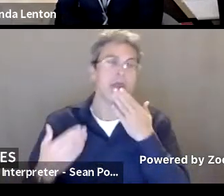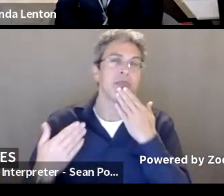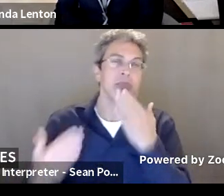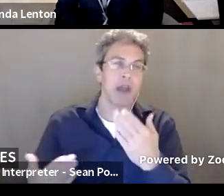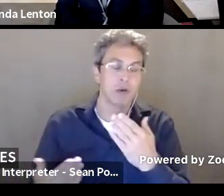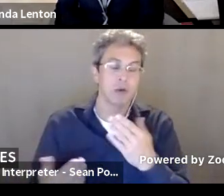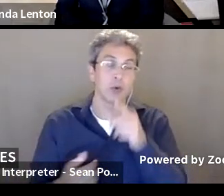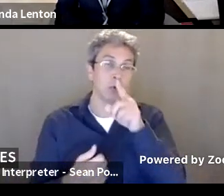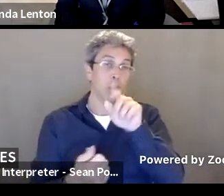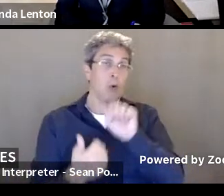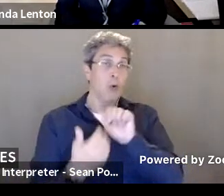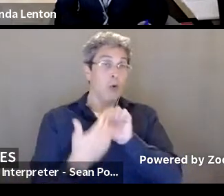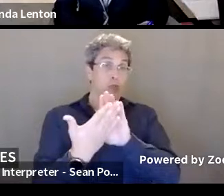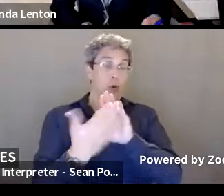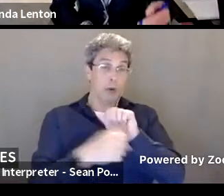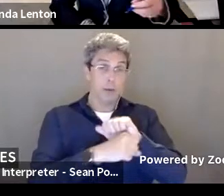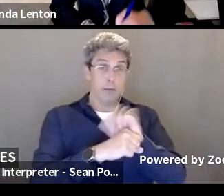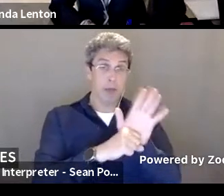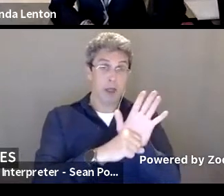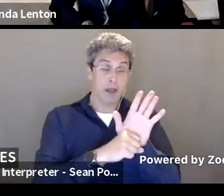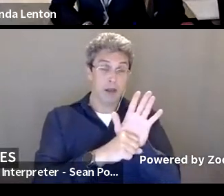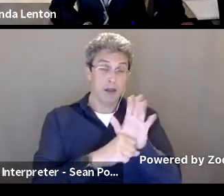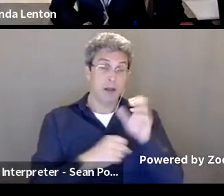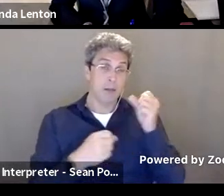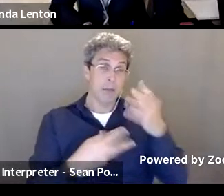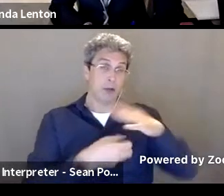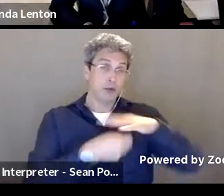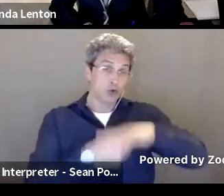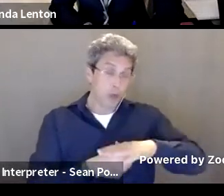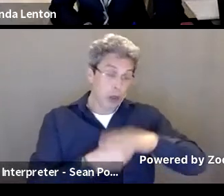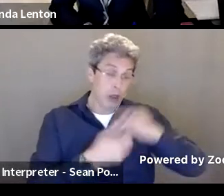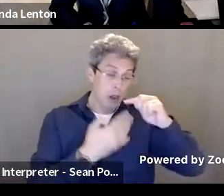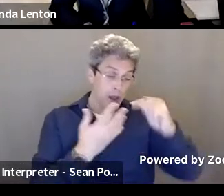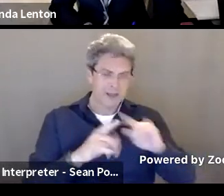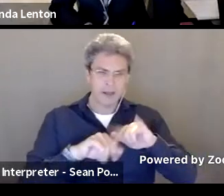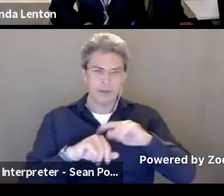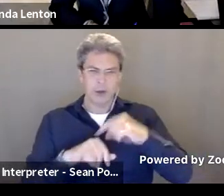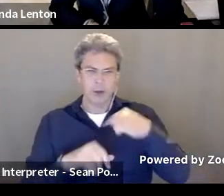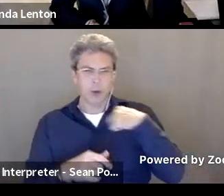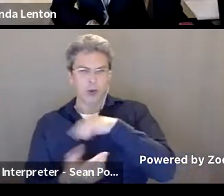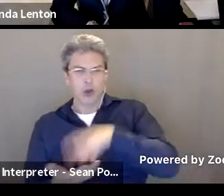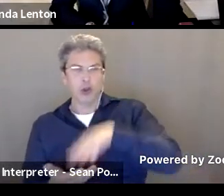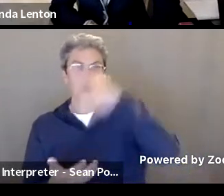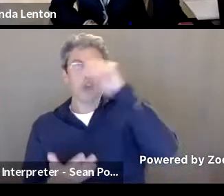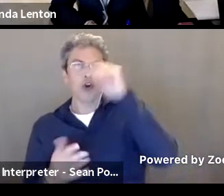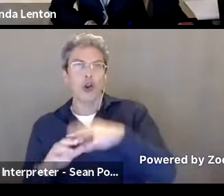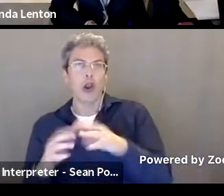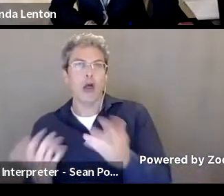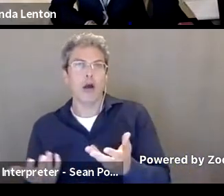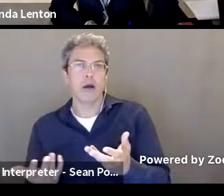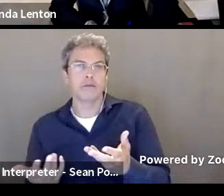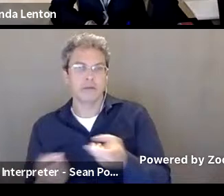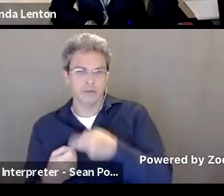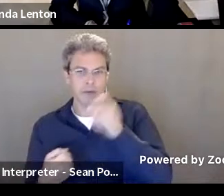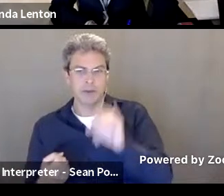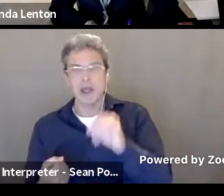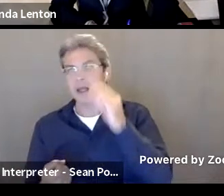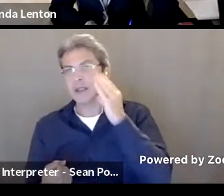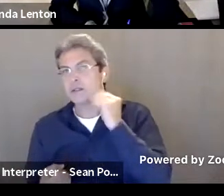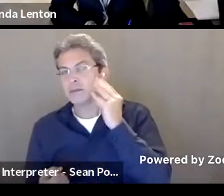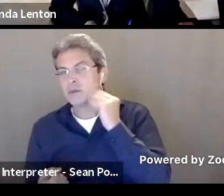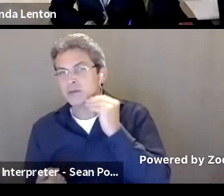there's also been some learnings that we've garnered from the experience, in that it's become more apparent